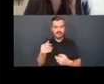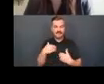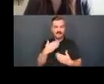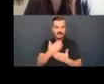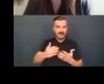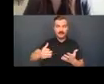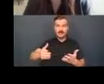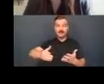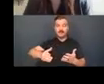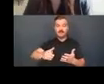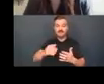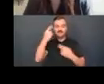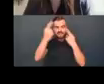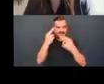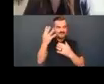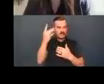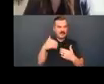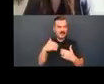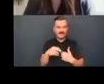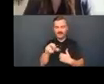ableism, racism, and colonialism.